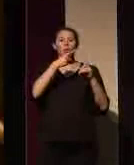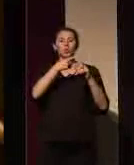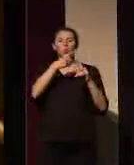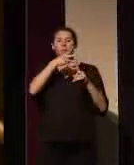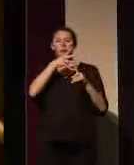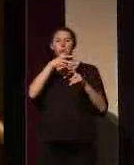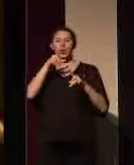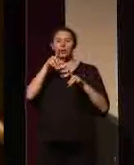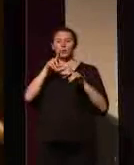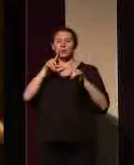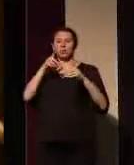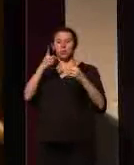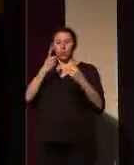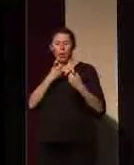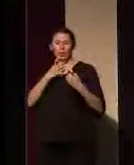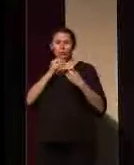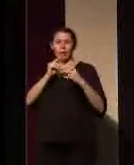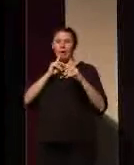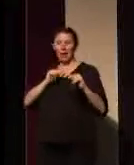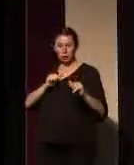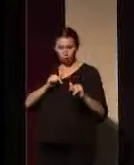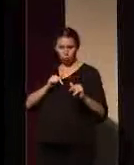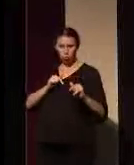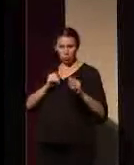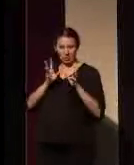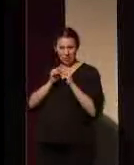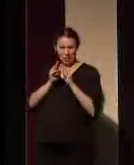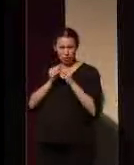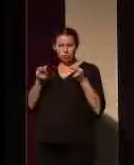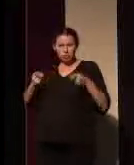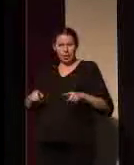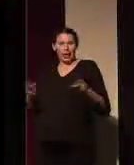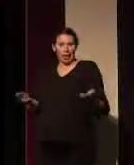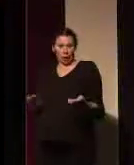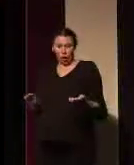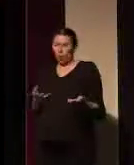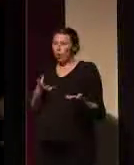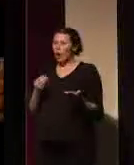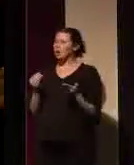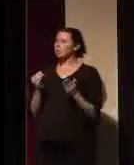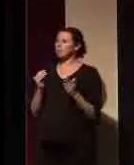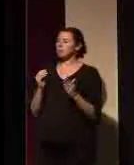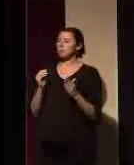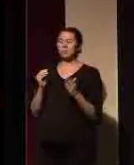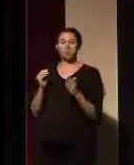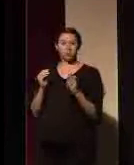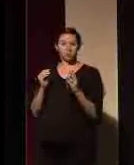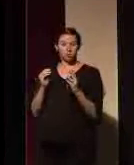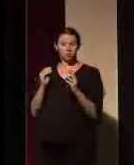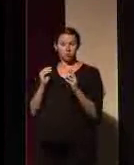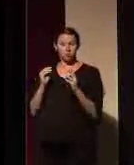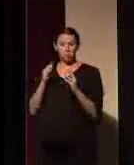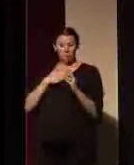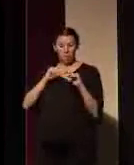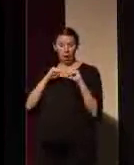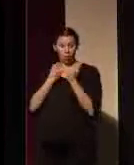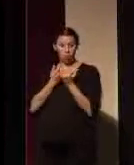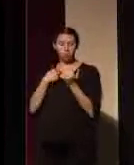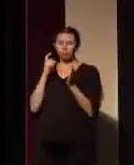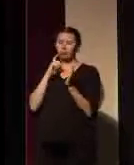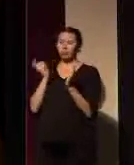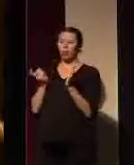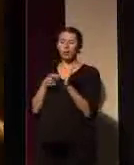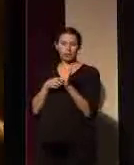Q&A session hosted here at the museum. And something that really came across, in my group anyway,